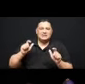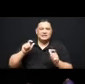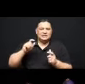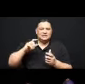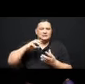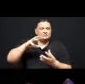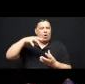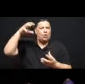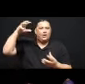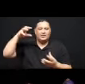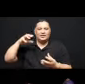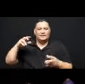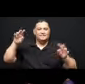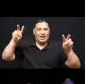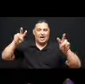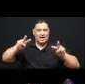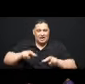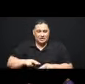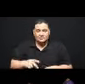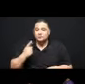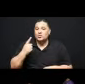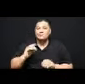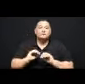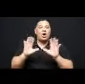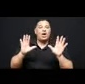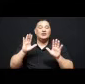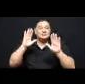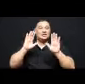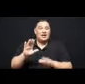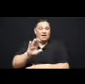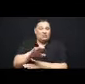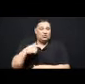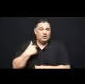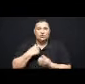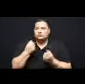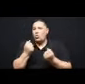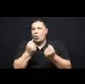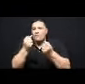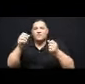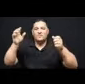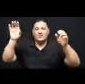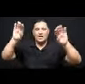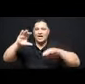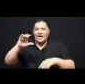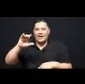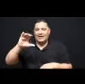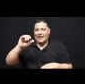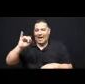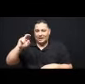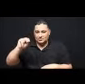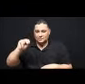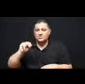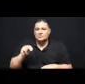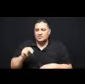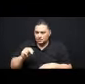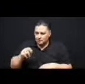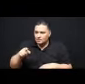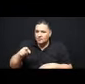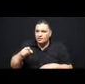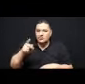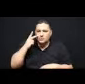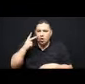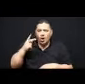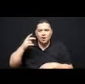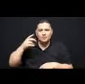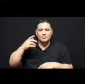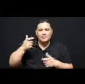One bright Sunday afternoon, we drove up the canyon and split a herd of bighorn sheep. They darted up the hill in a flash, except for one ewe